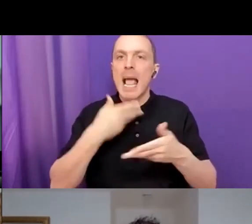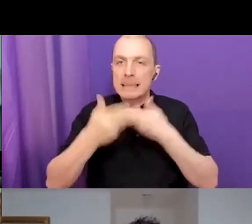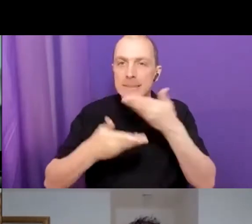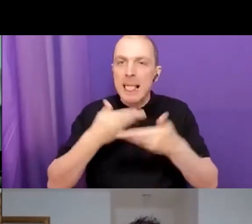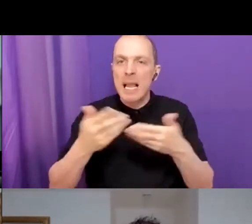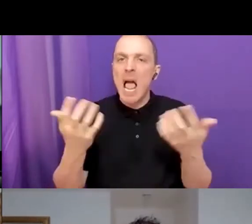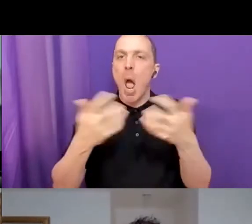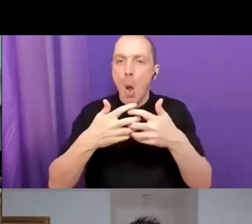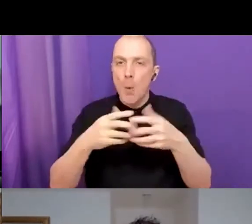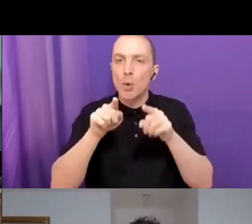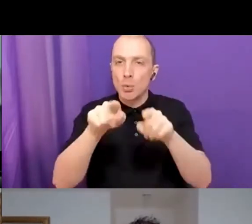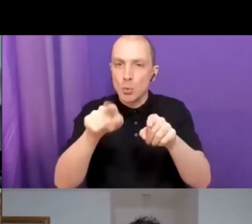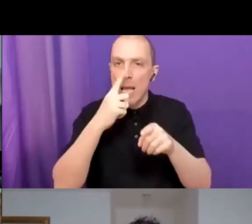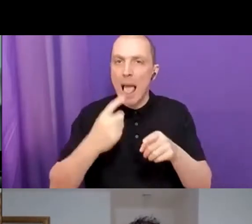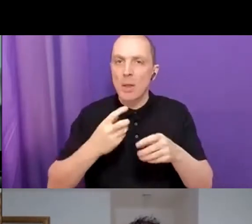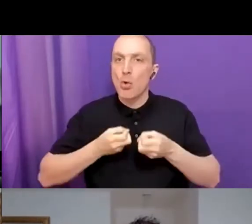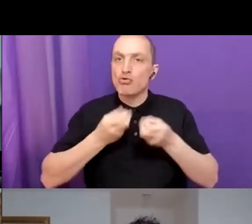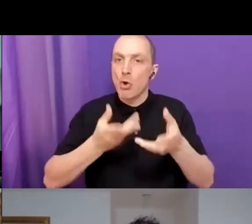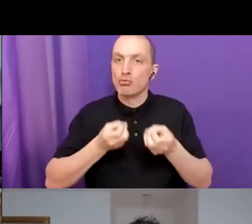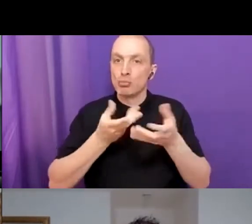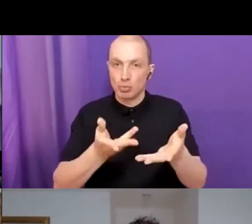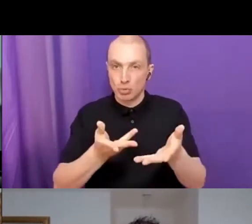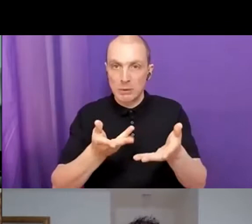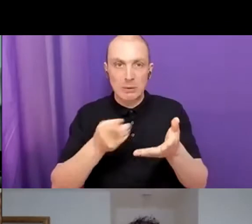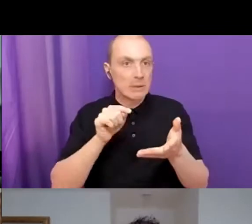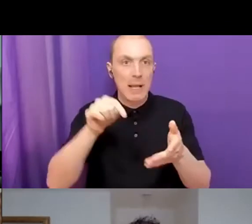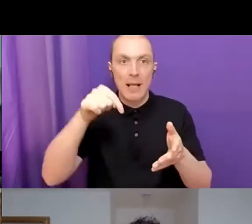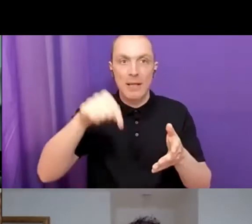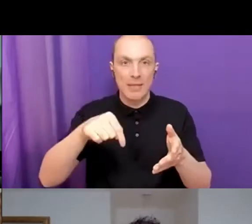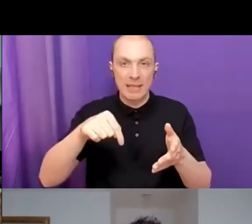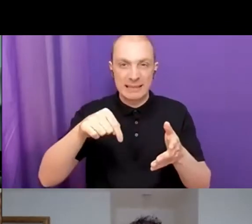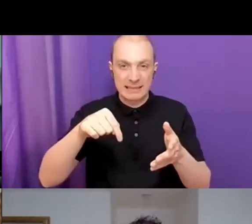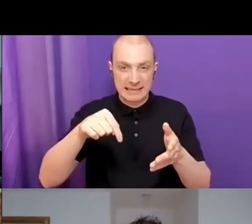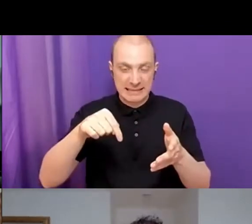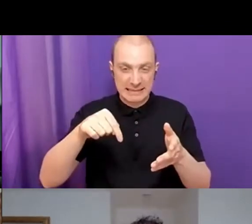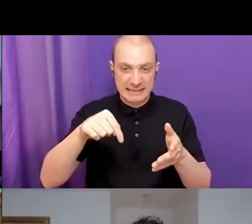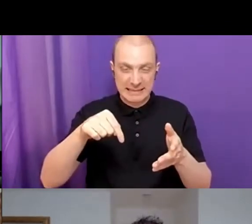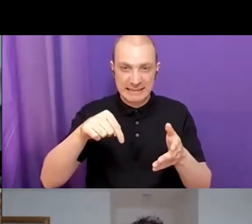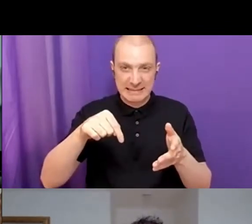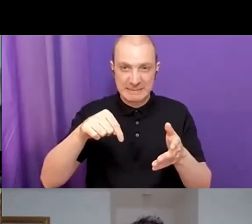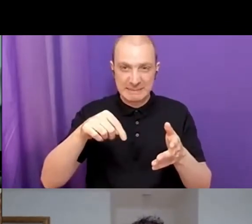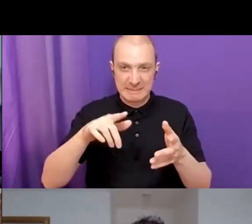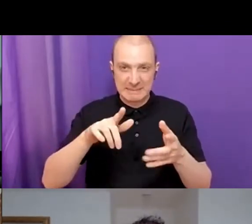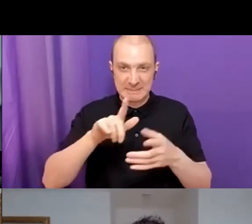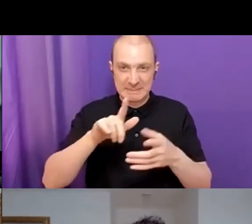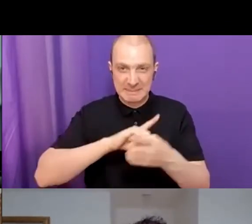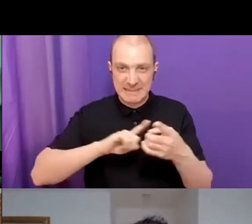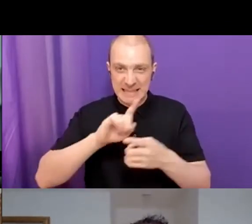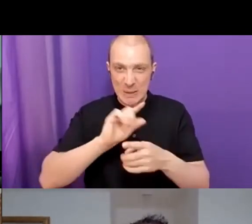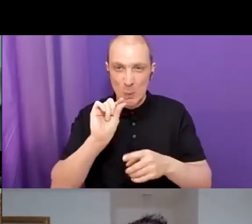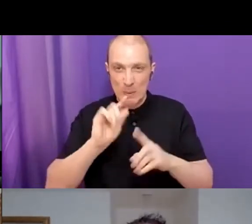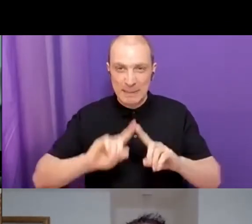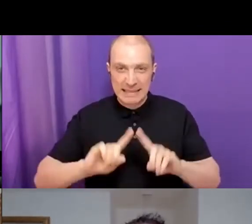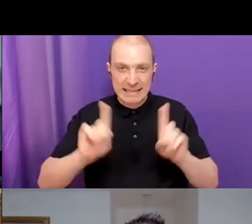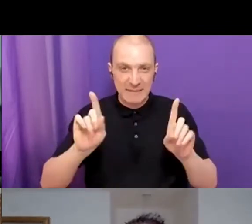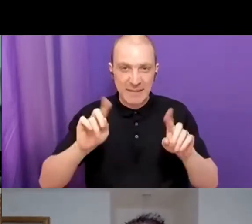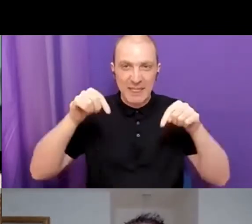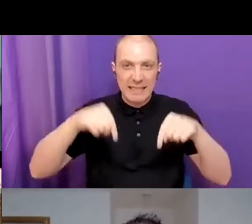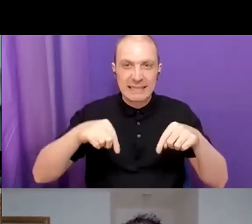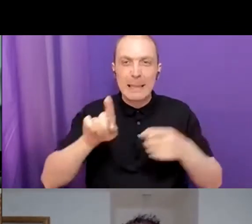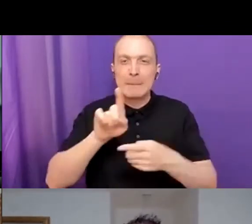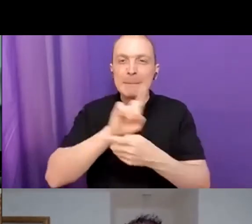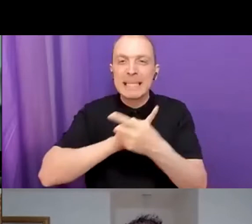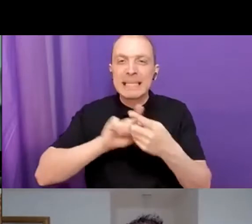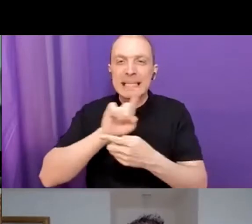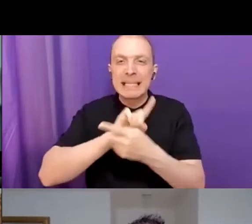us. This session is a little different to ones we've done before. So today we're in a meeting format,